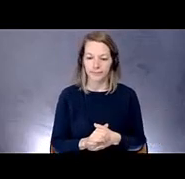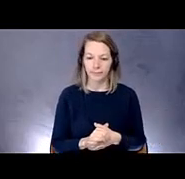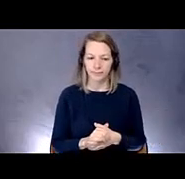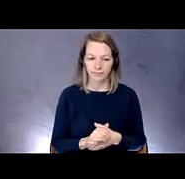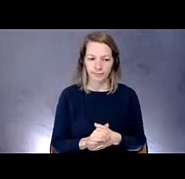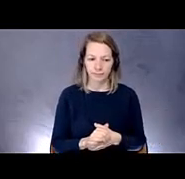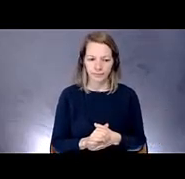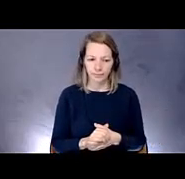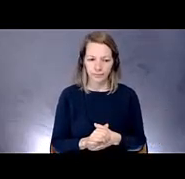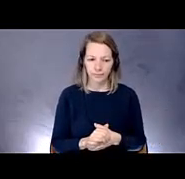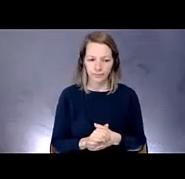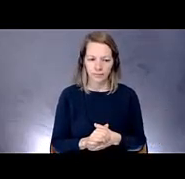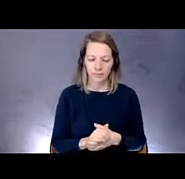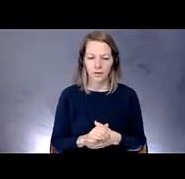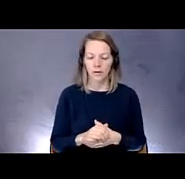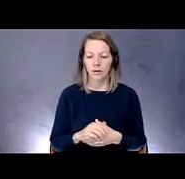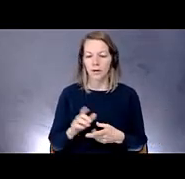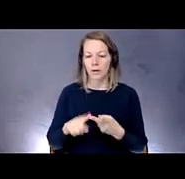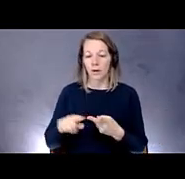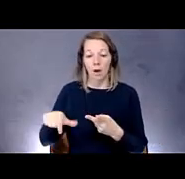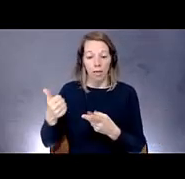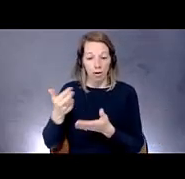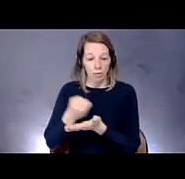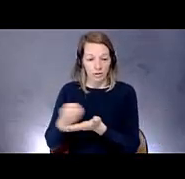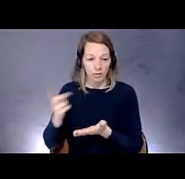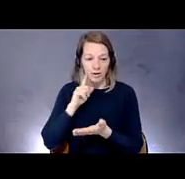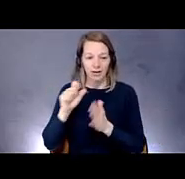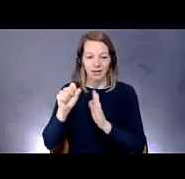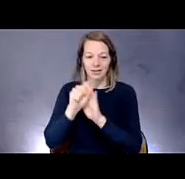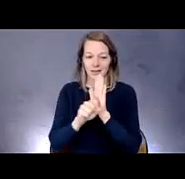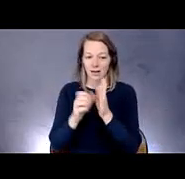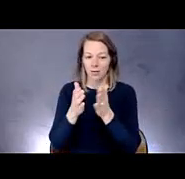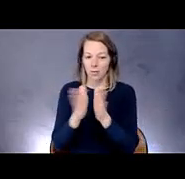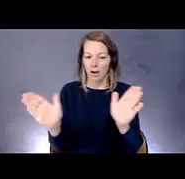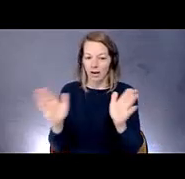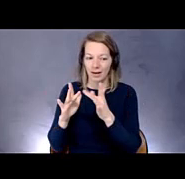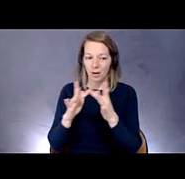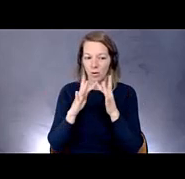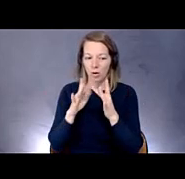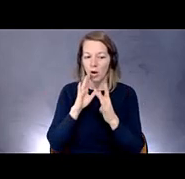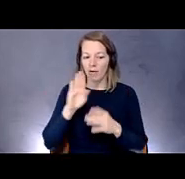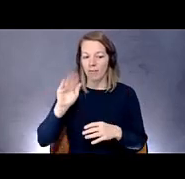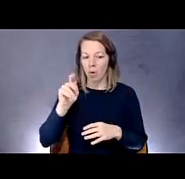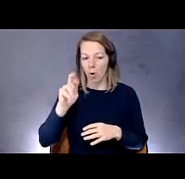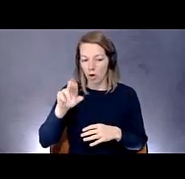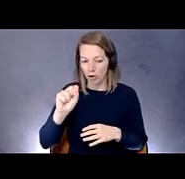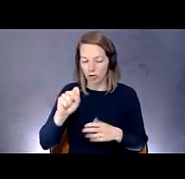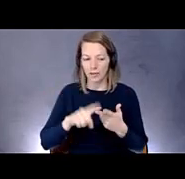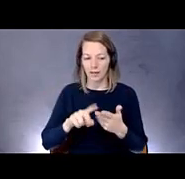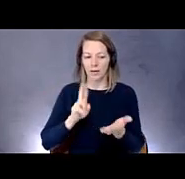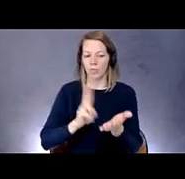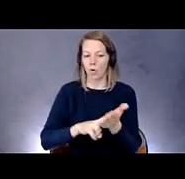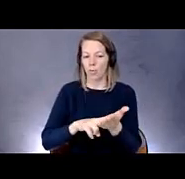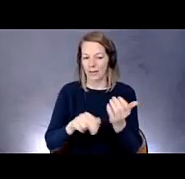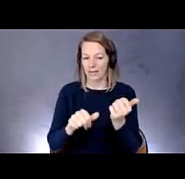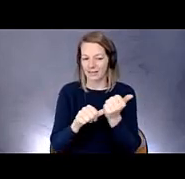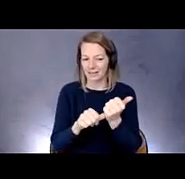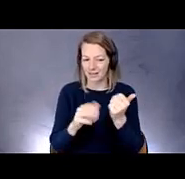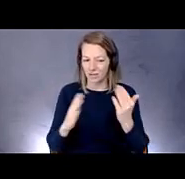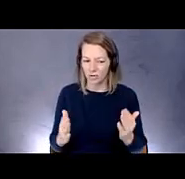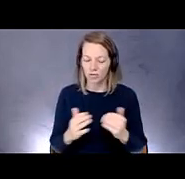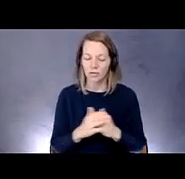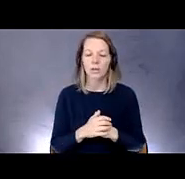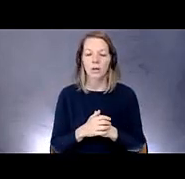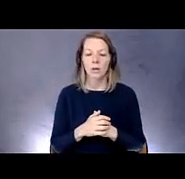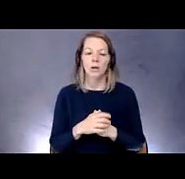additional resource that we'll tap into, like I mentioned earlier, is our statewide network of brokers and enrollment assisters. We also have some